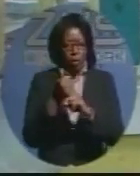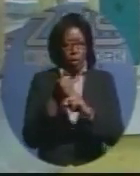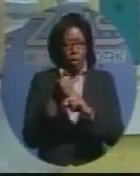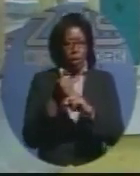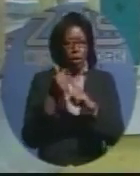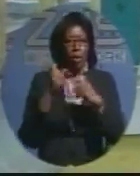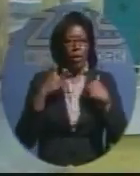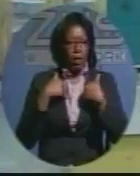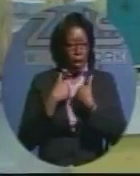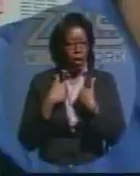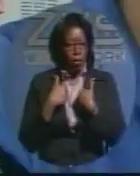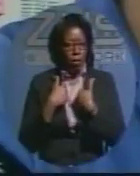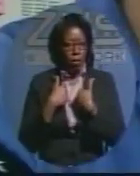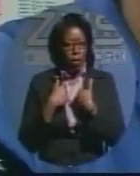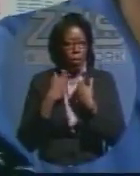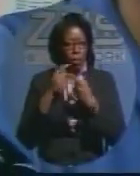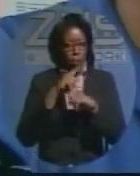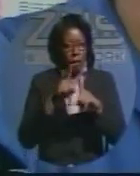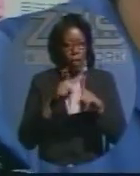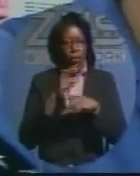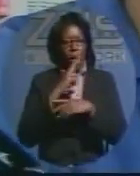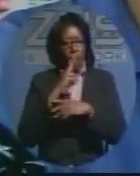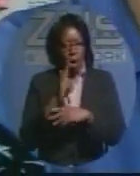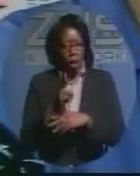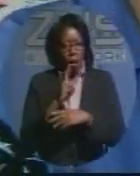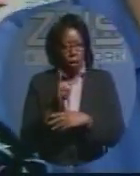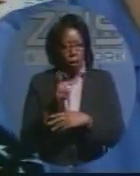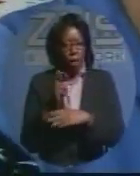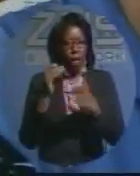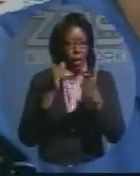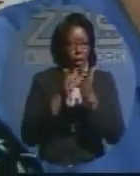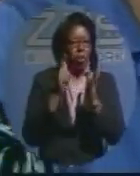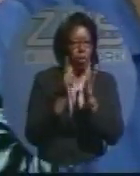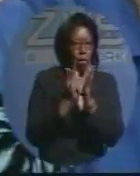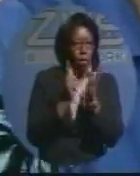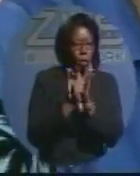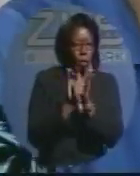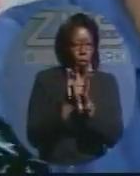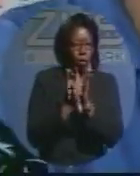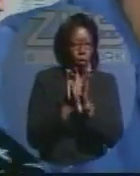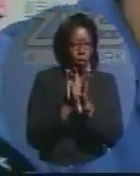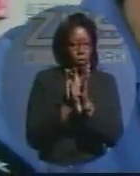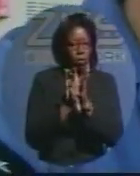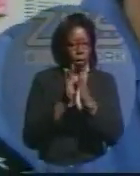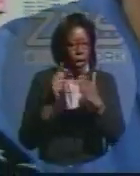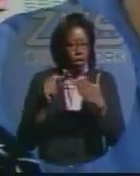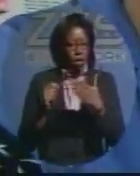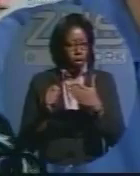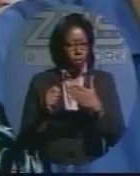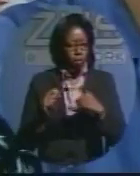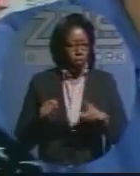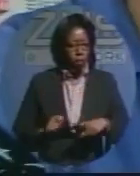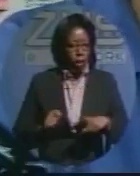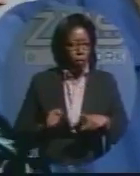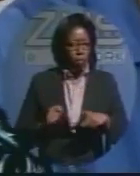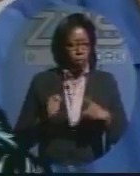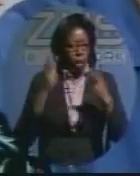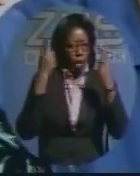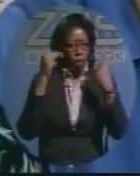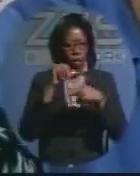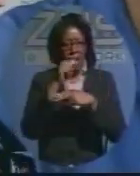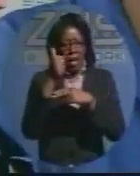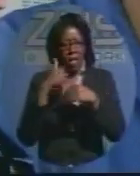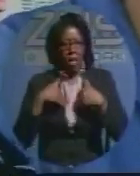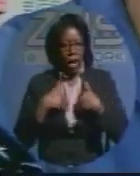to the fullest extent of the law. If you are violating any laws and you mistreating your horse or any animal, if